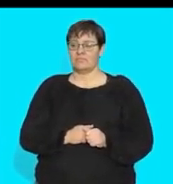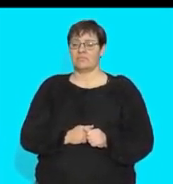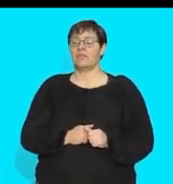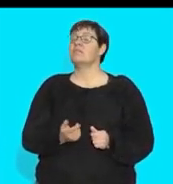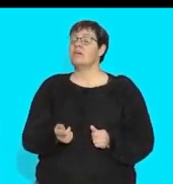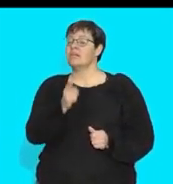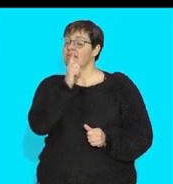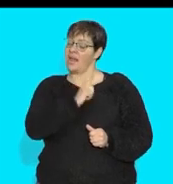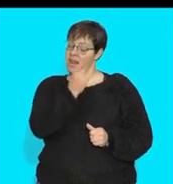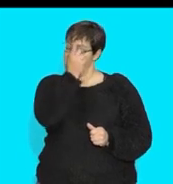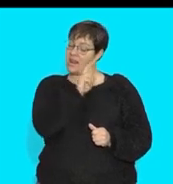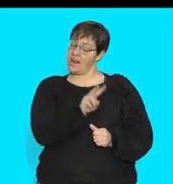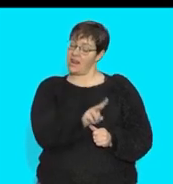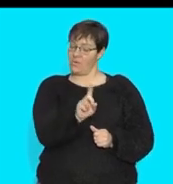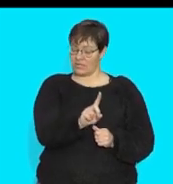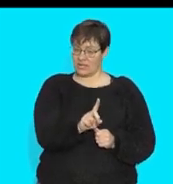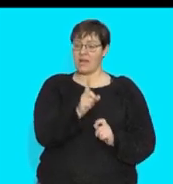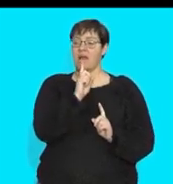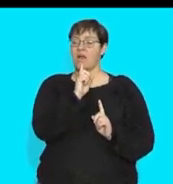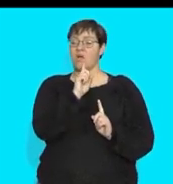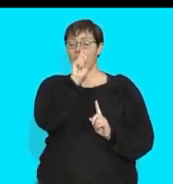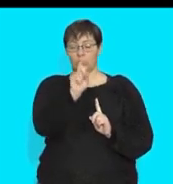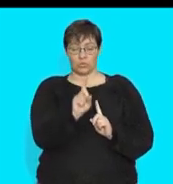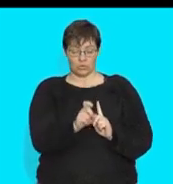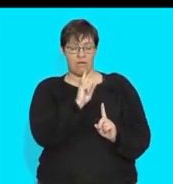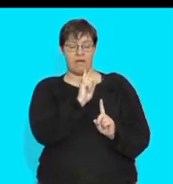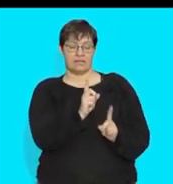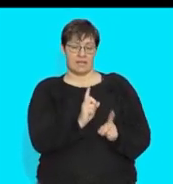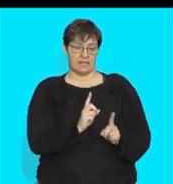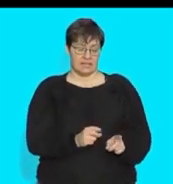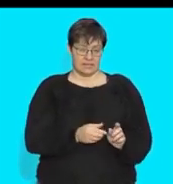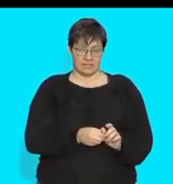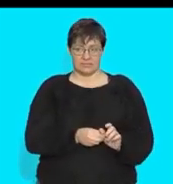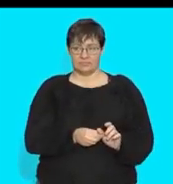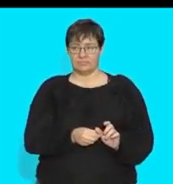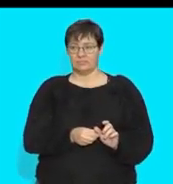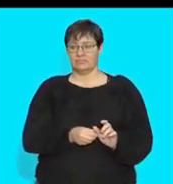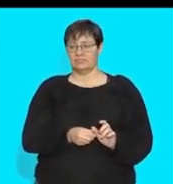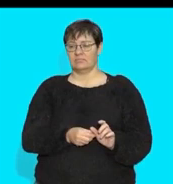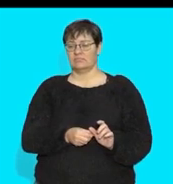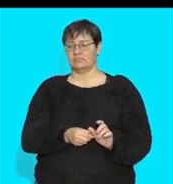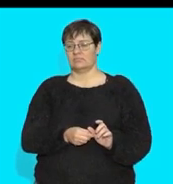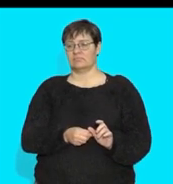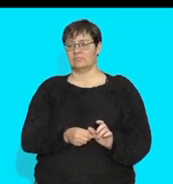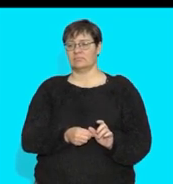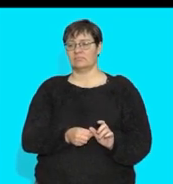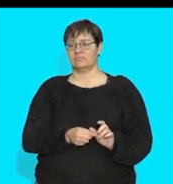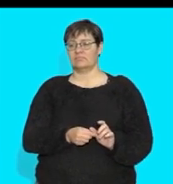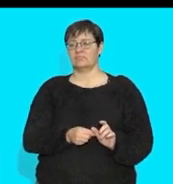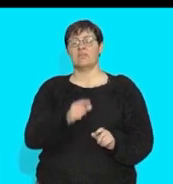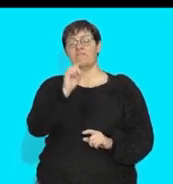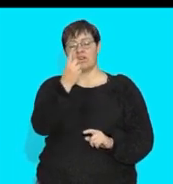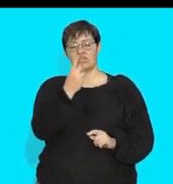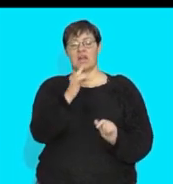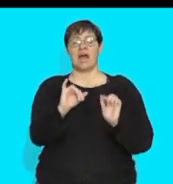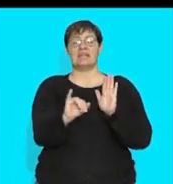right, it tells you what we're looking at, and answer the questions that follow. Now, the first question we